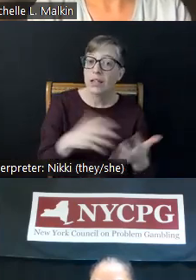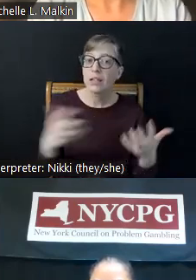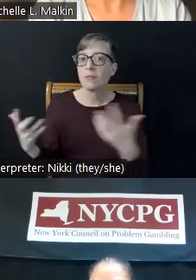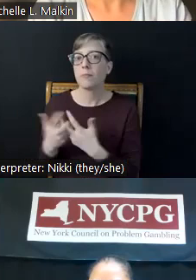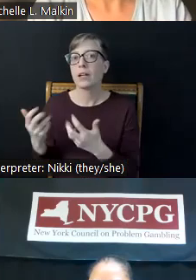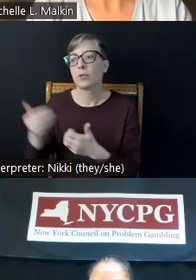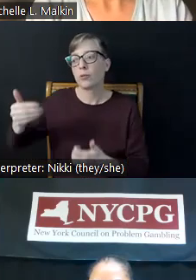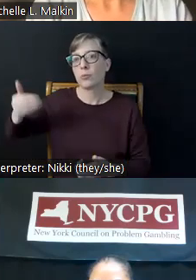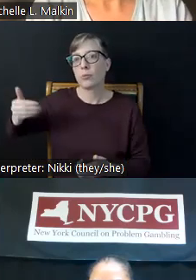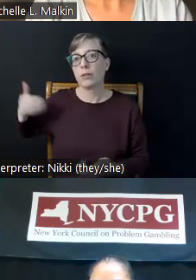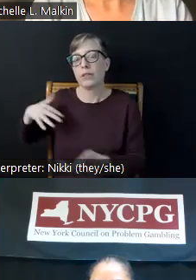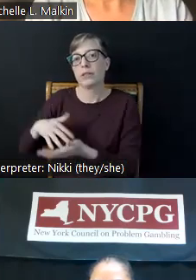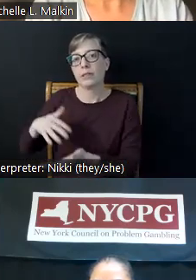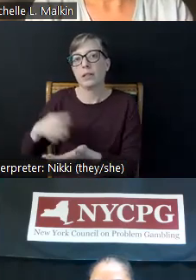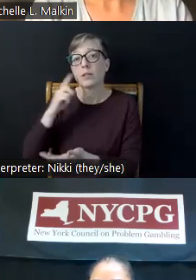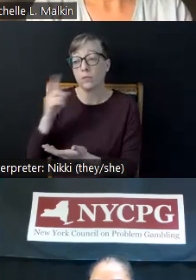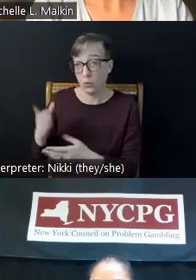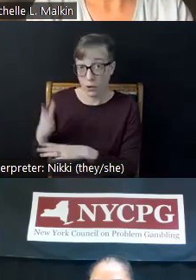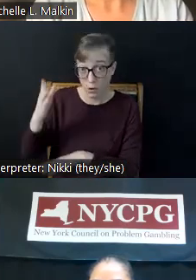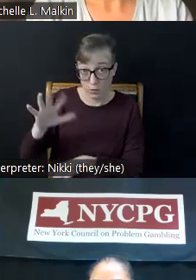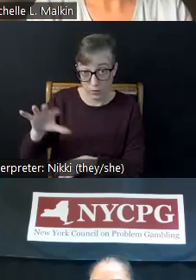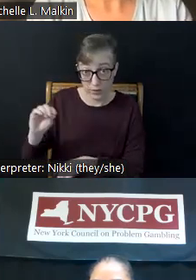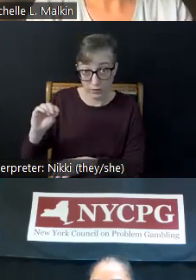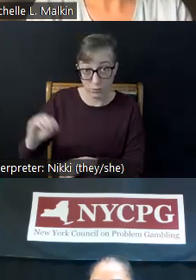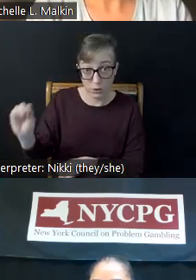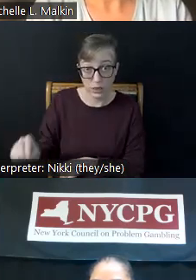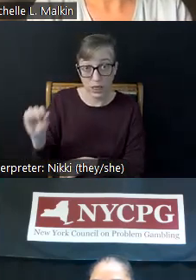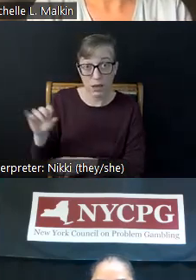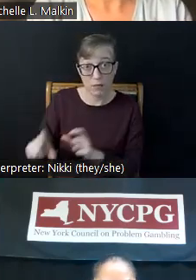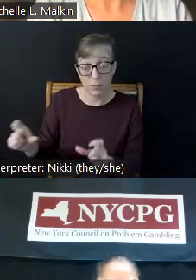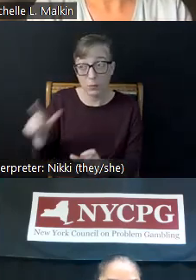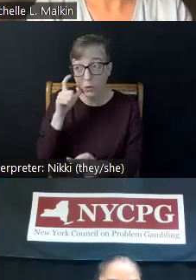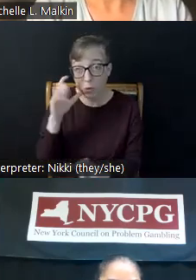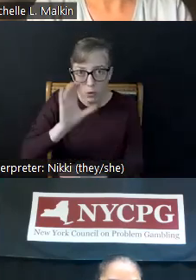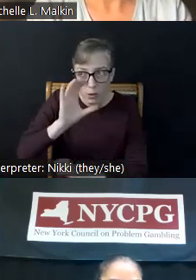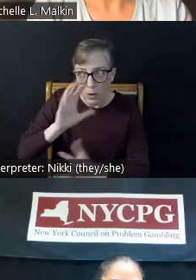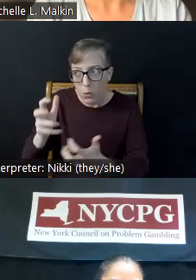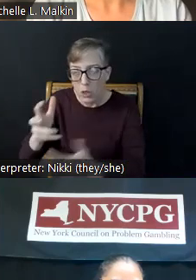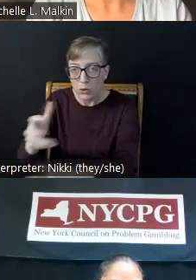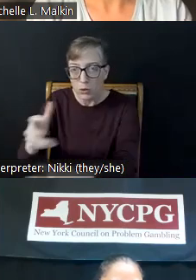people seeking help had committed crimes. So because the